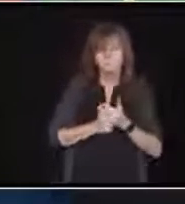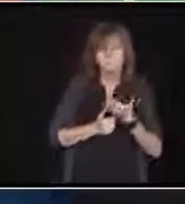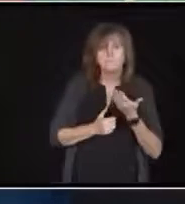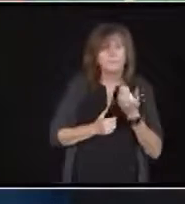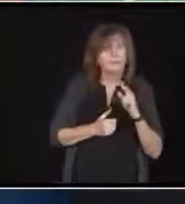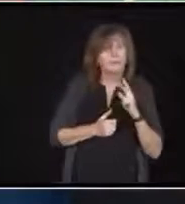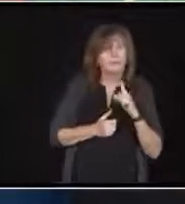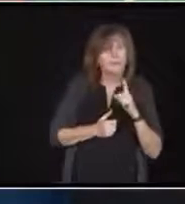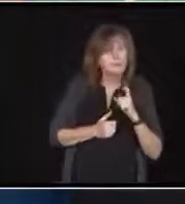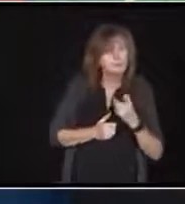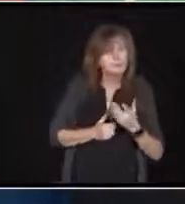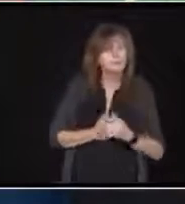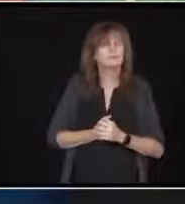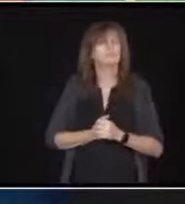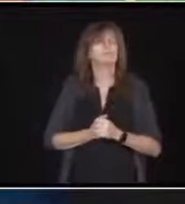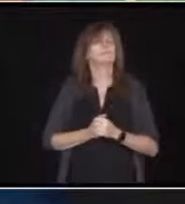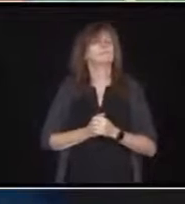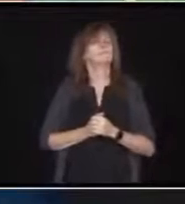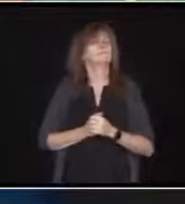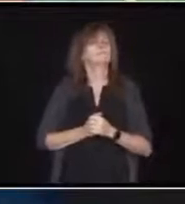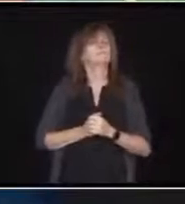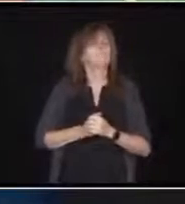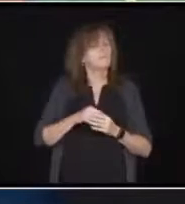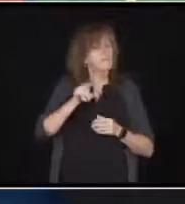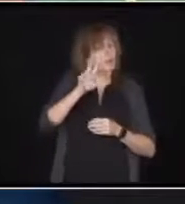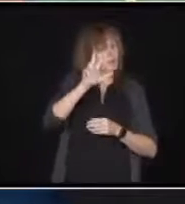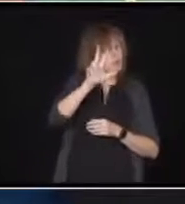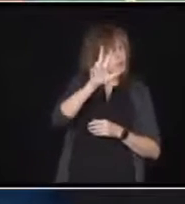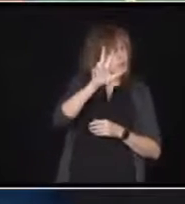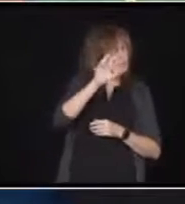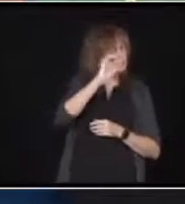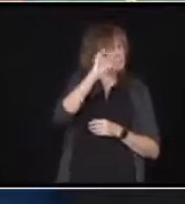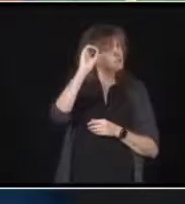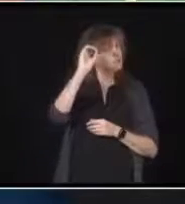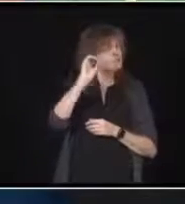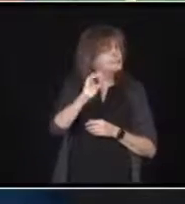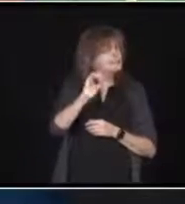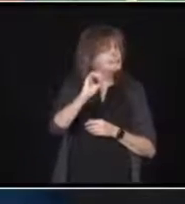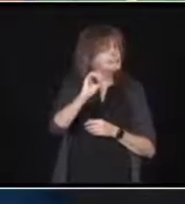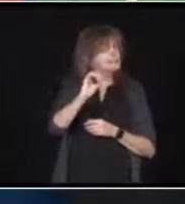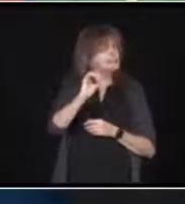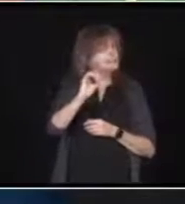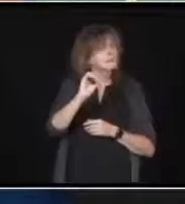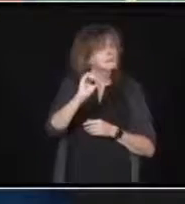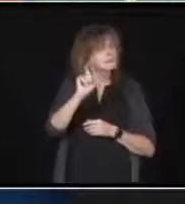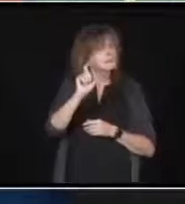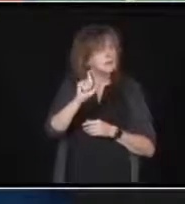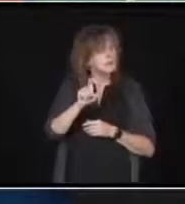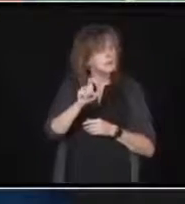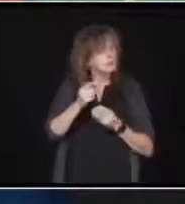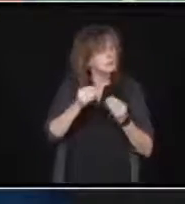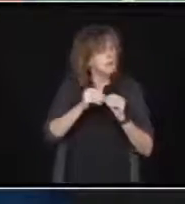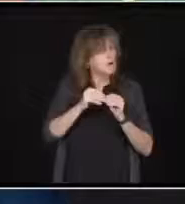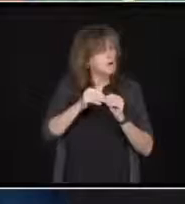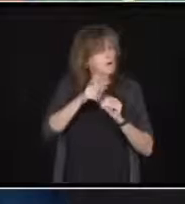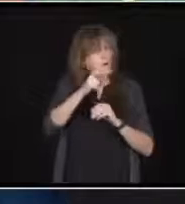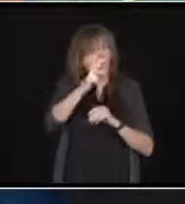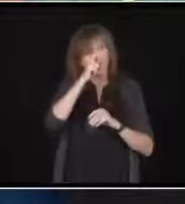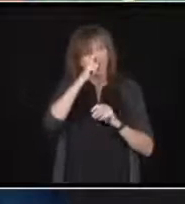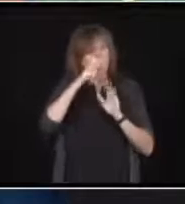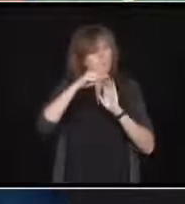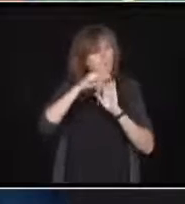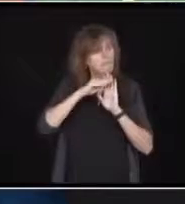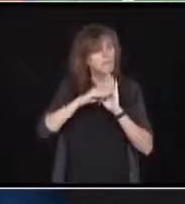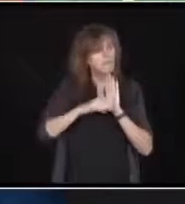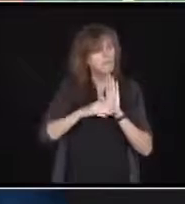When it gets to 3%, what is there anything different that needs to be done? And I'm looking also, when I'm thinking of this, at the